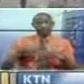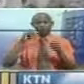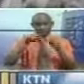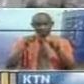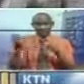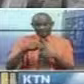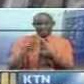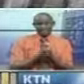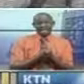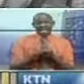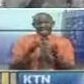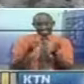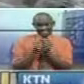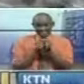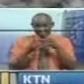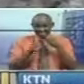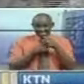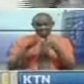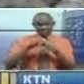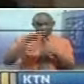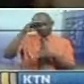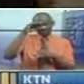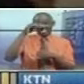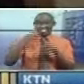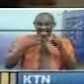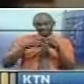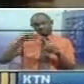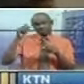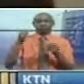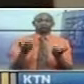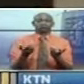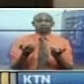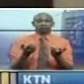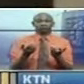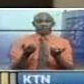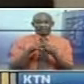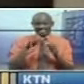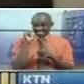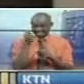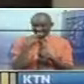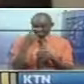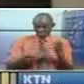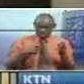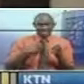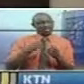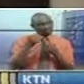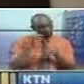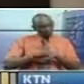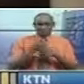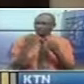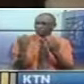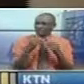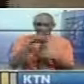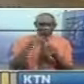are persons aged between 16 to 65 years, but in Kenya, it is mostly school children who give blood